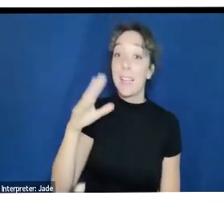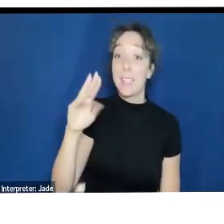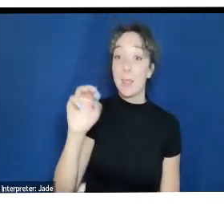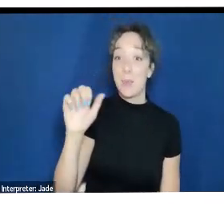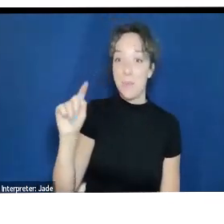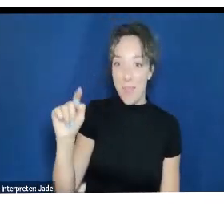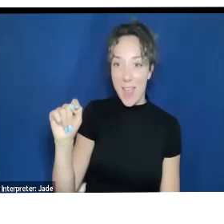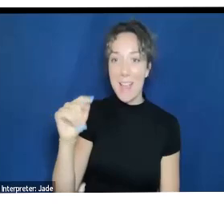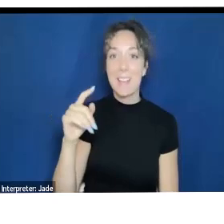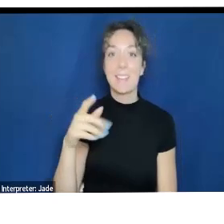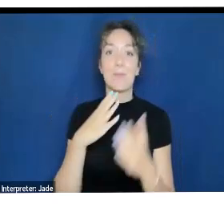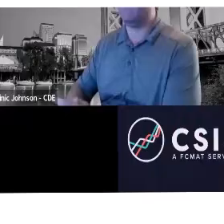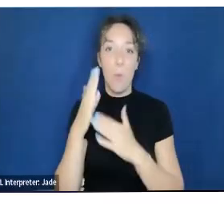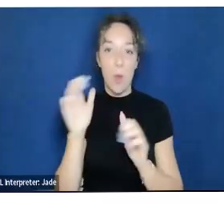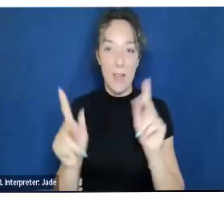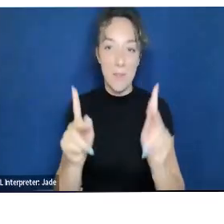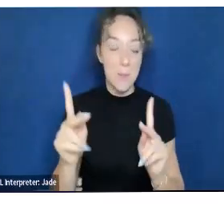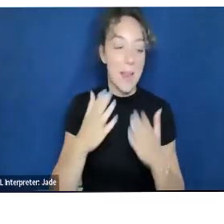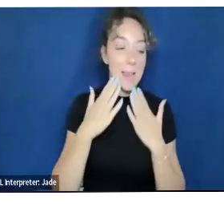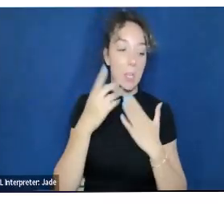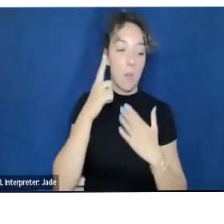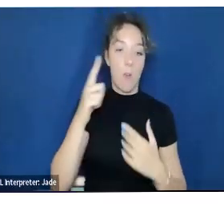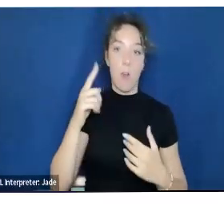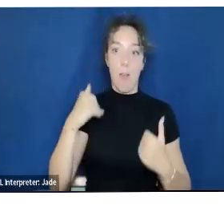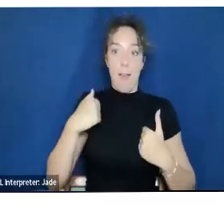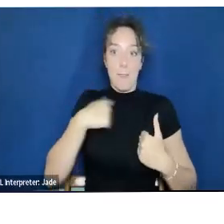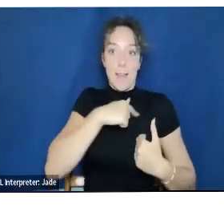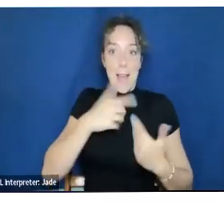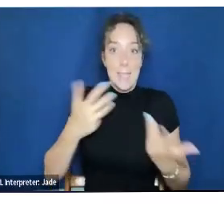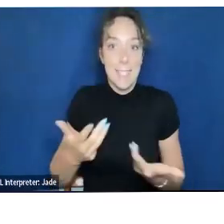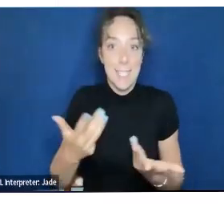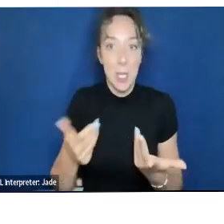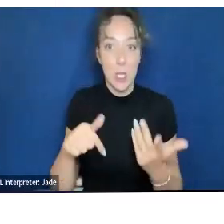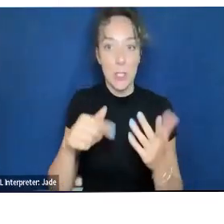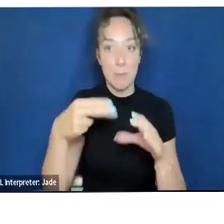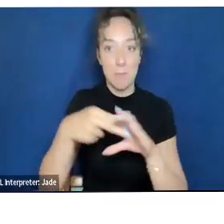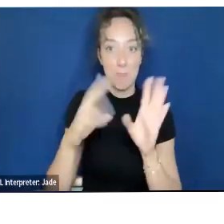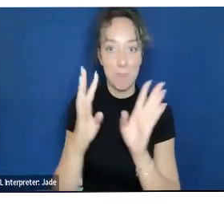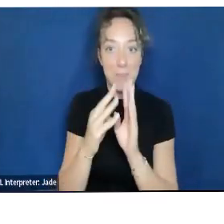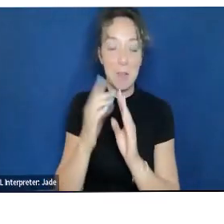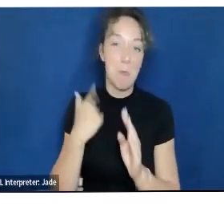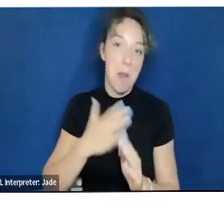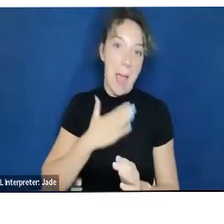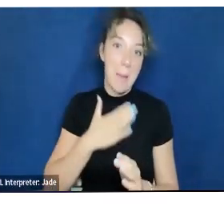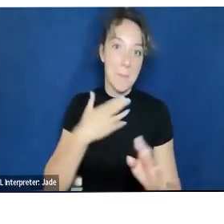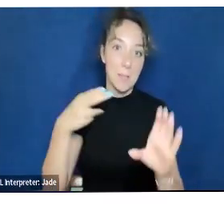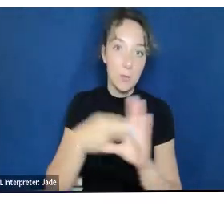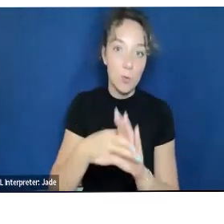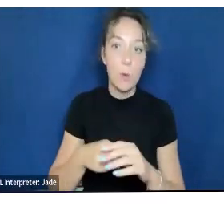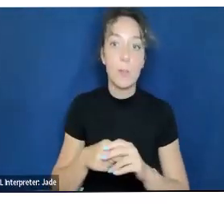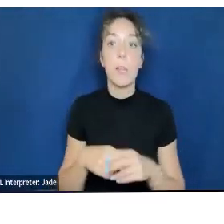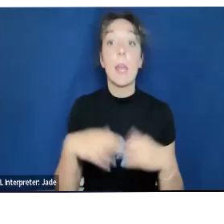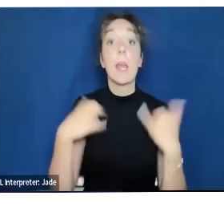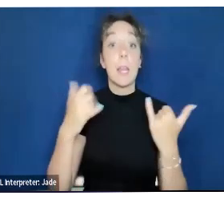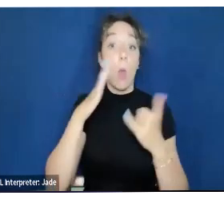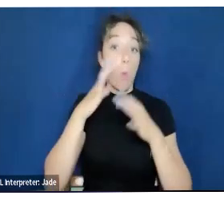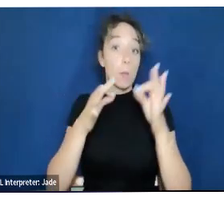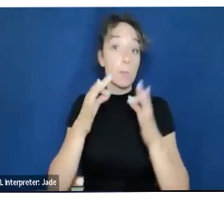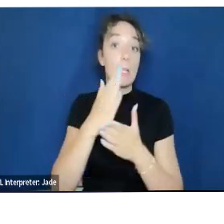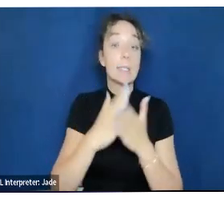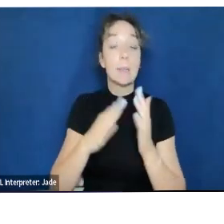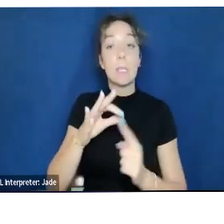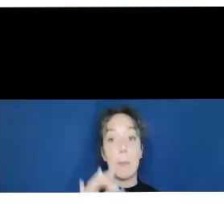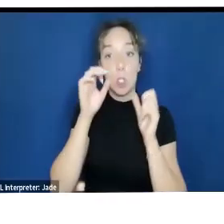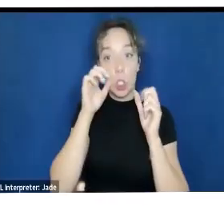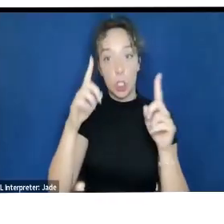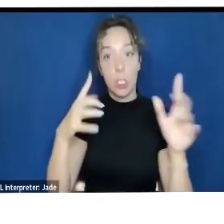Thank you for having us here. Sean, we're happy to join you. Just going over some of the special education